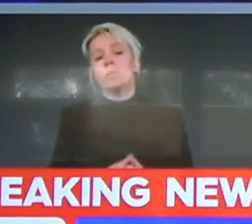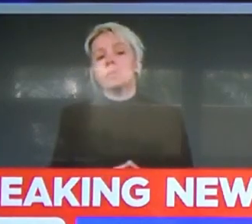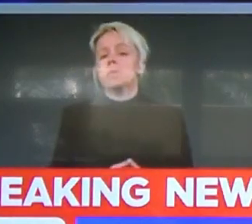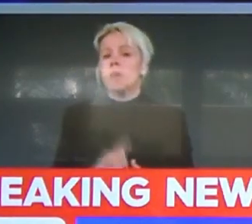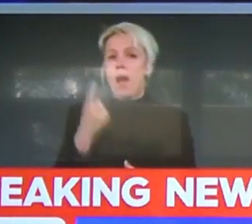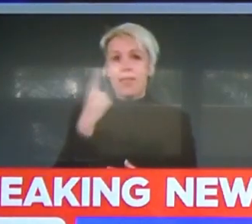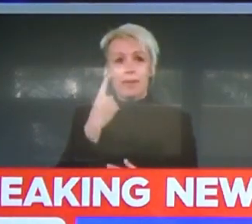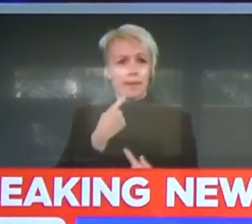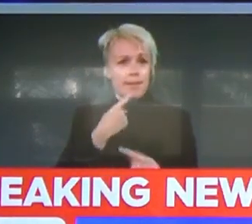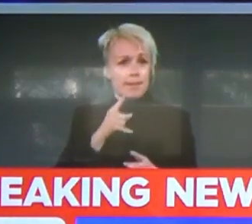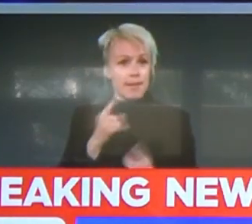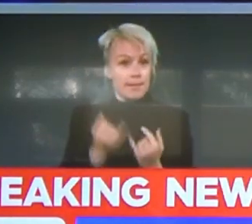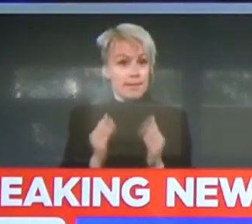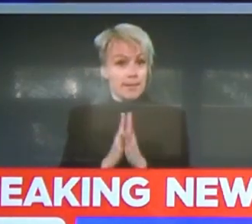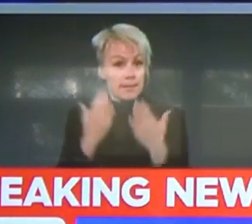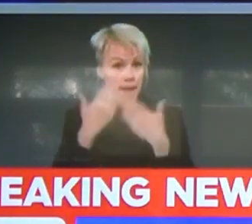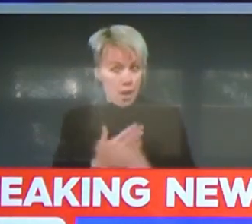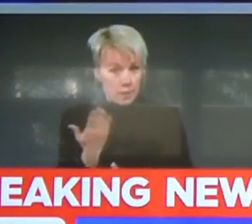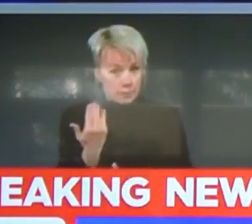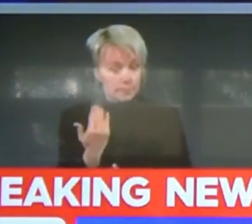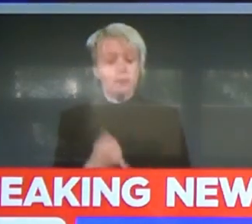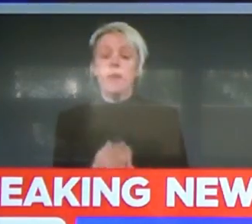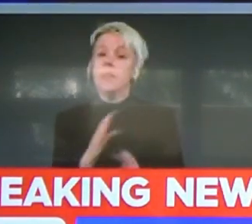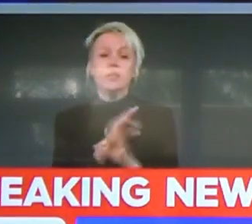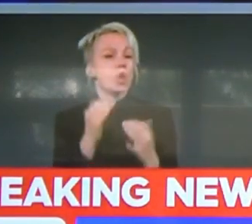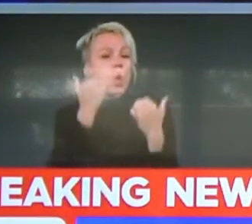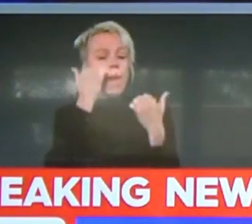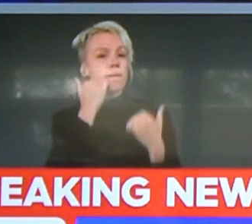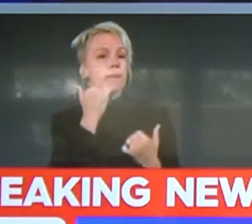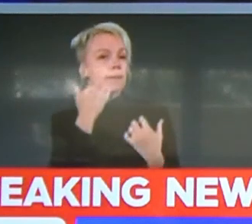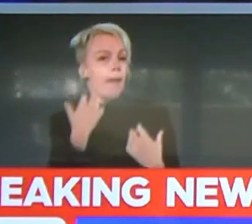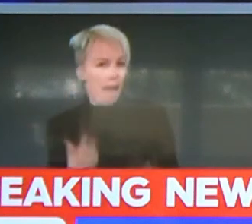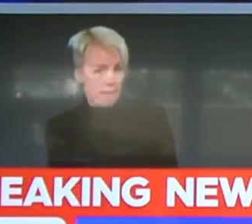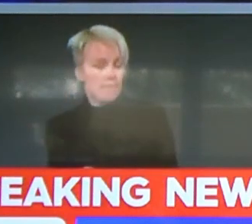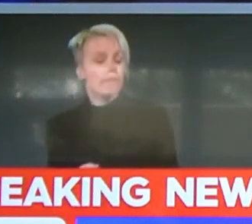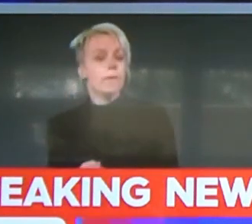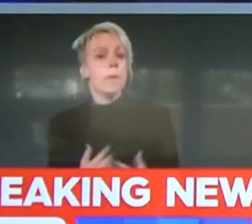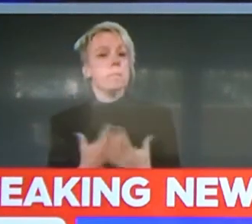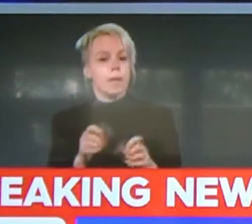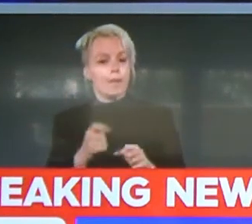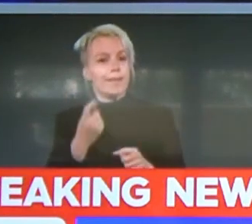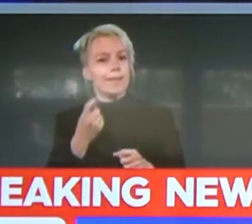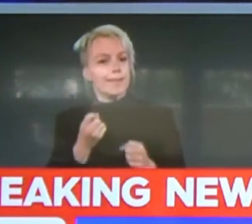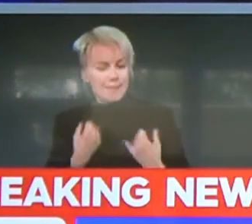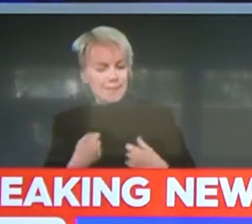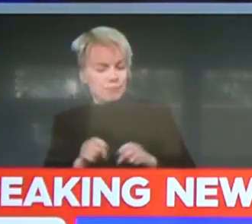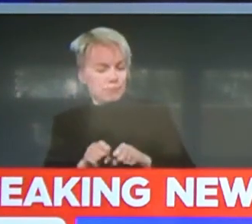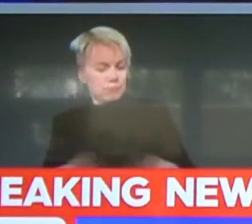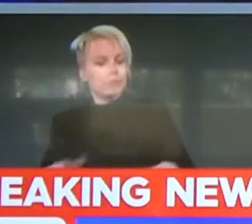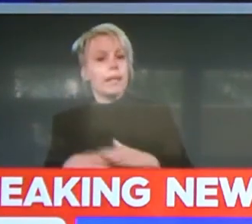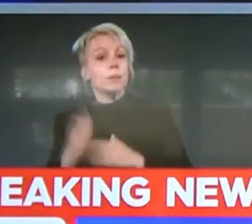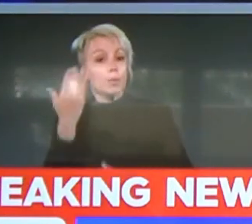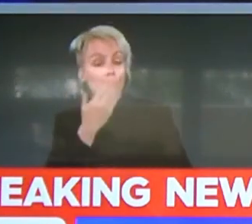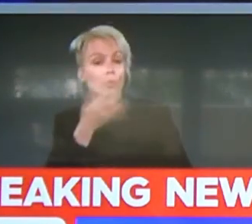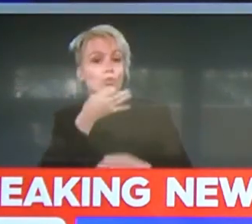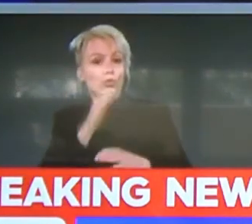Andrew, there is no evidence that we have of major transmission amongst school children. We don't